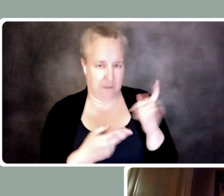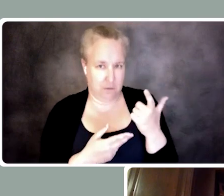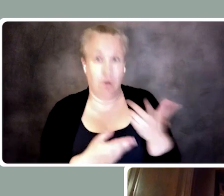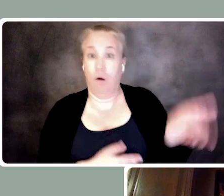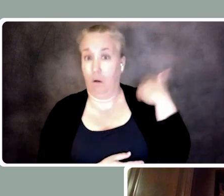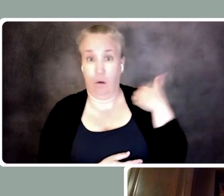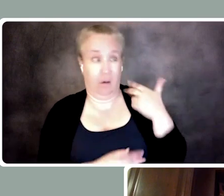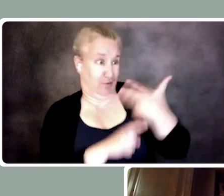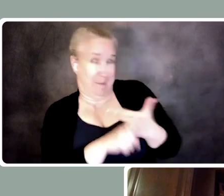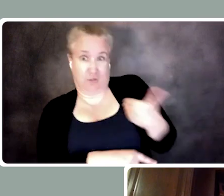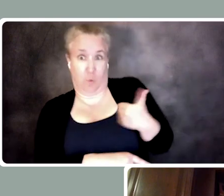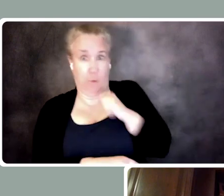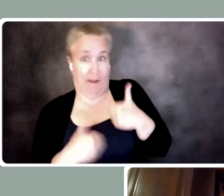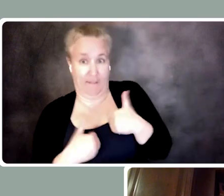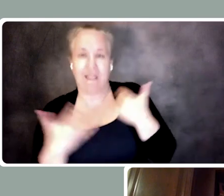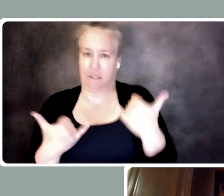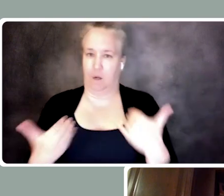option 3 months ago.